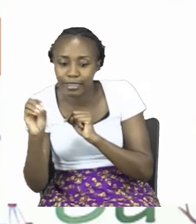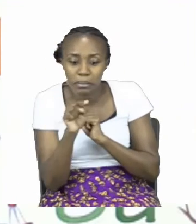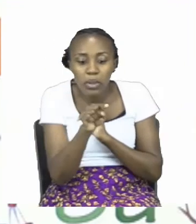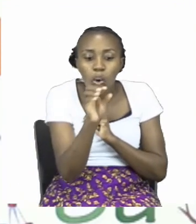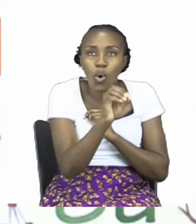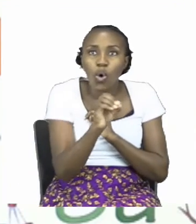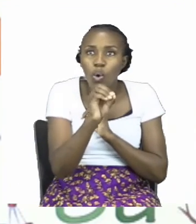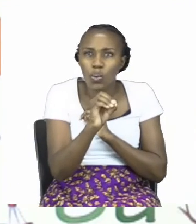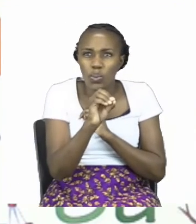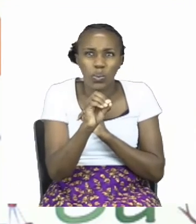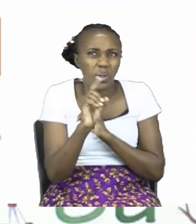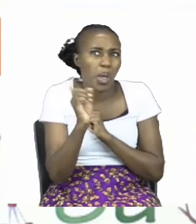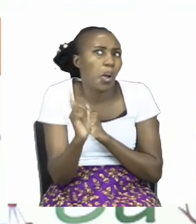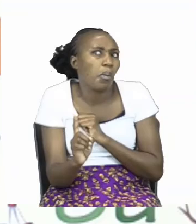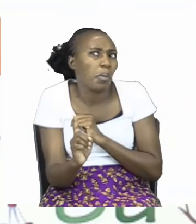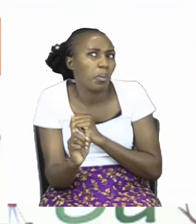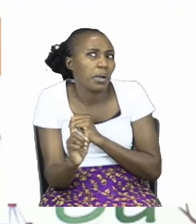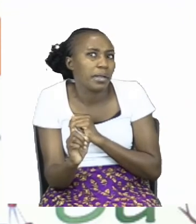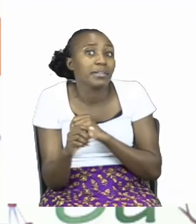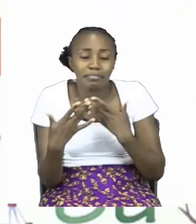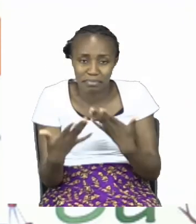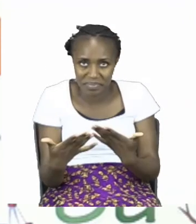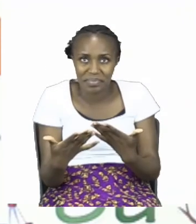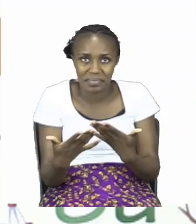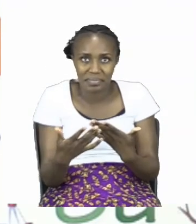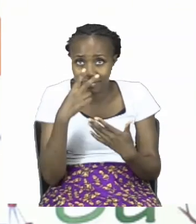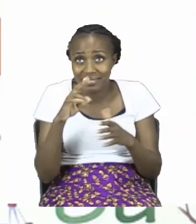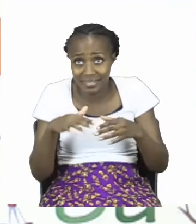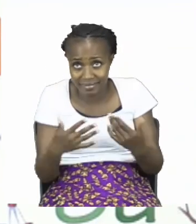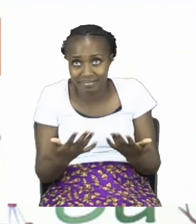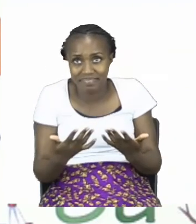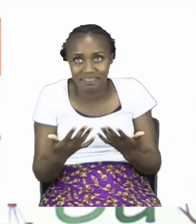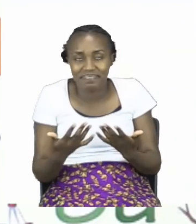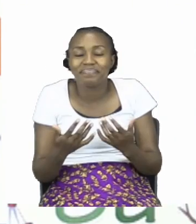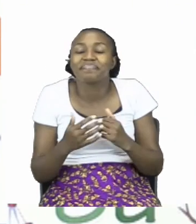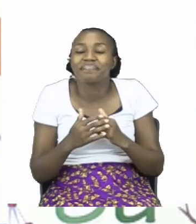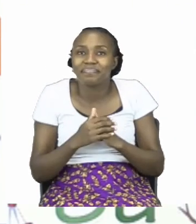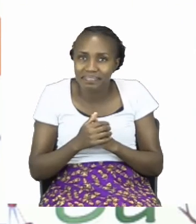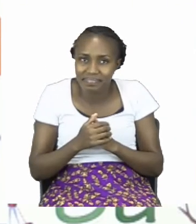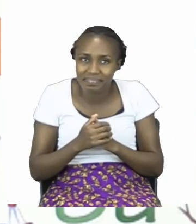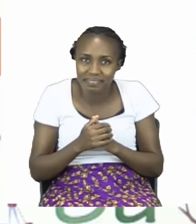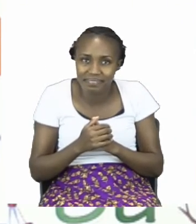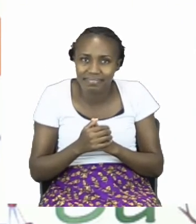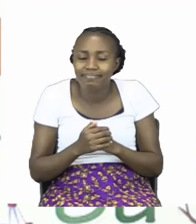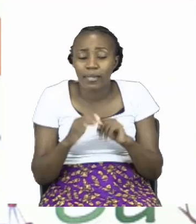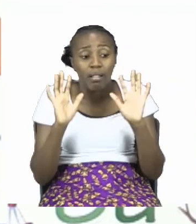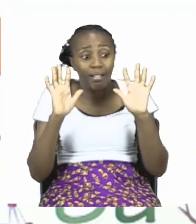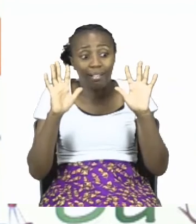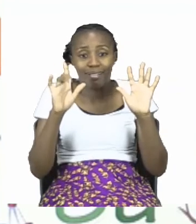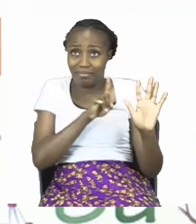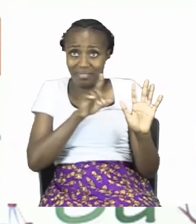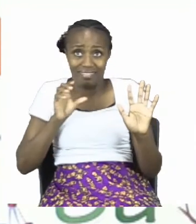we still need to find out what is in the middle box. So again, we start with our 10